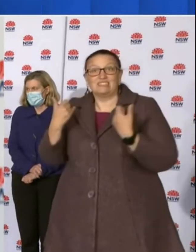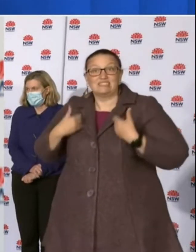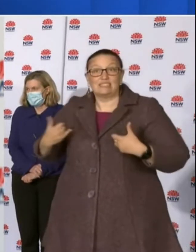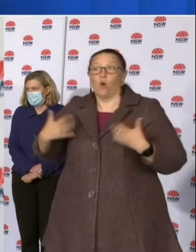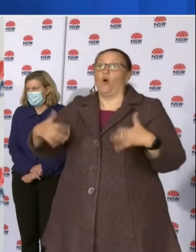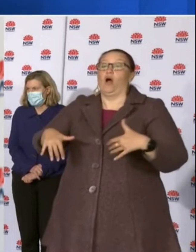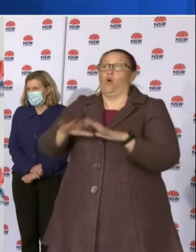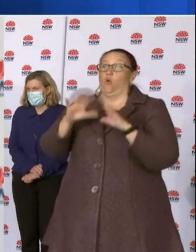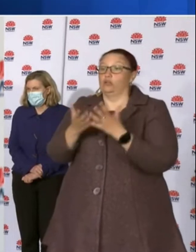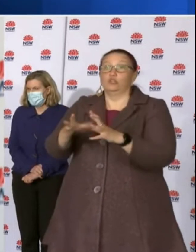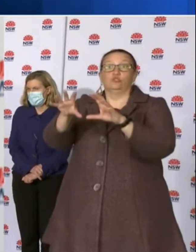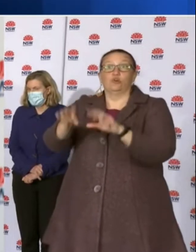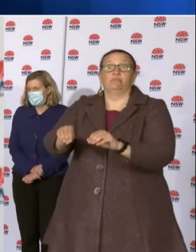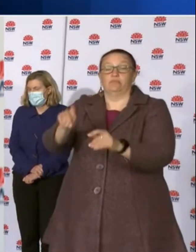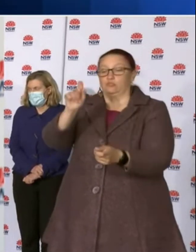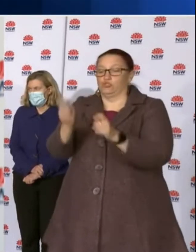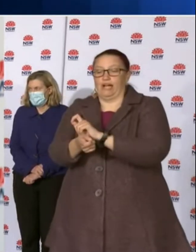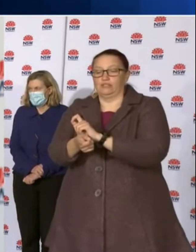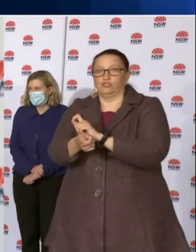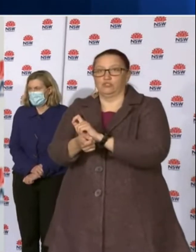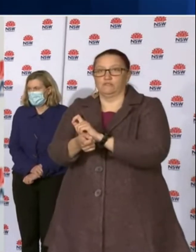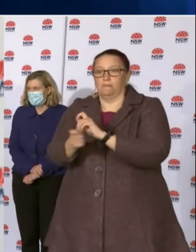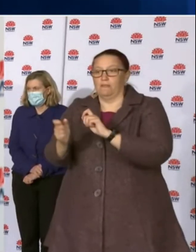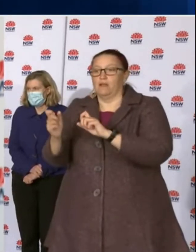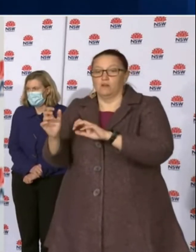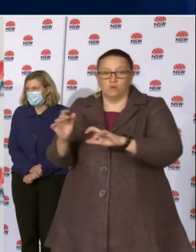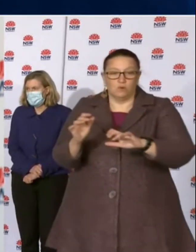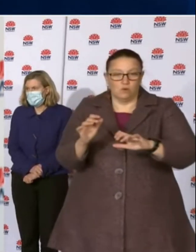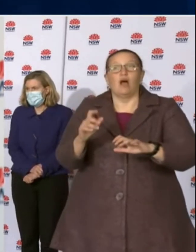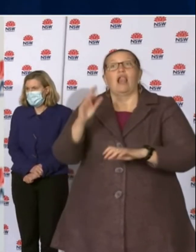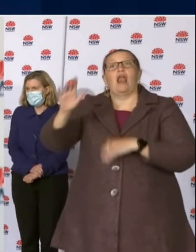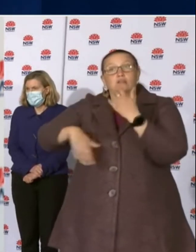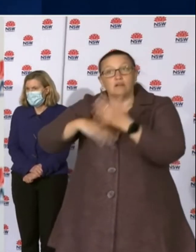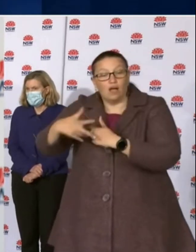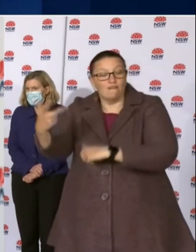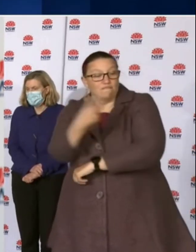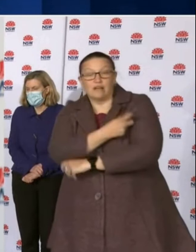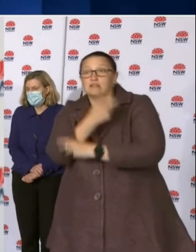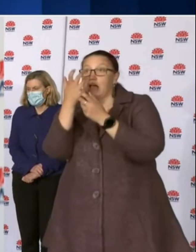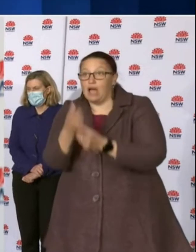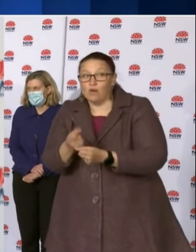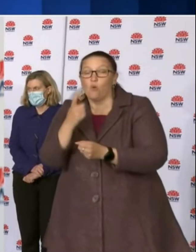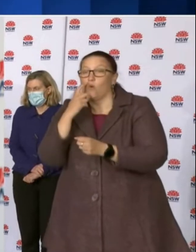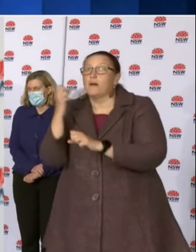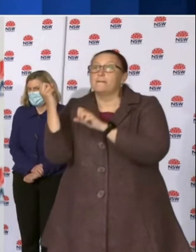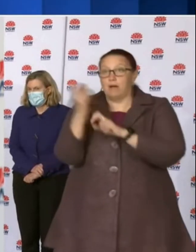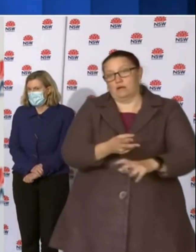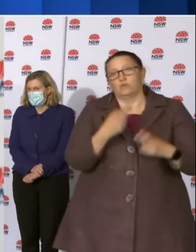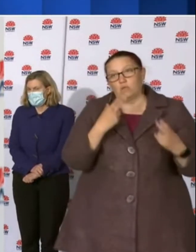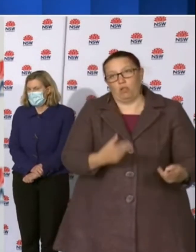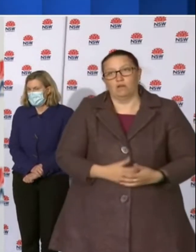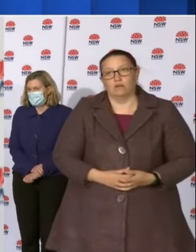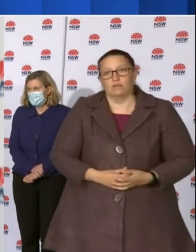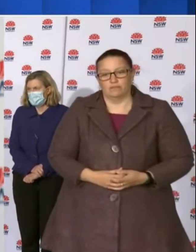solution until we get a high proportion of our population vaccinated, and we remain challenged by vaccine